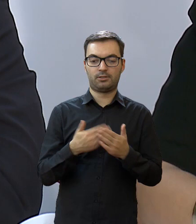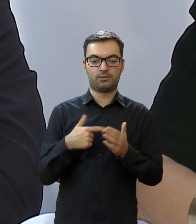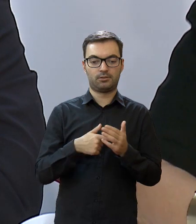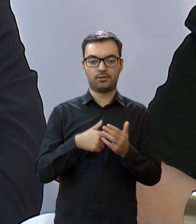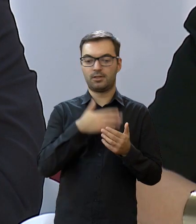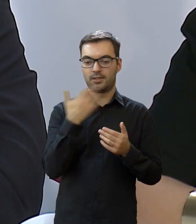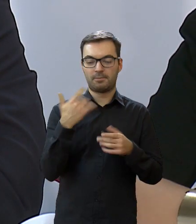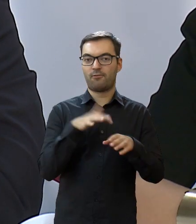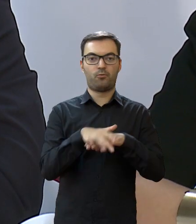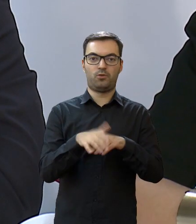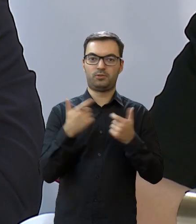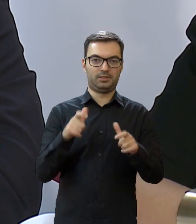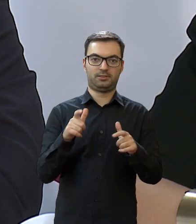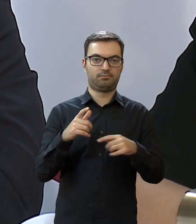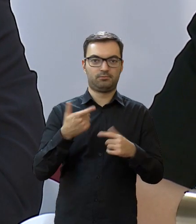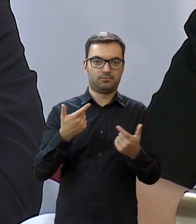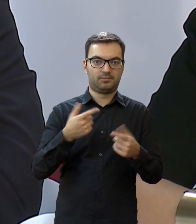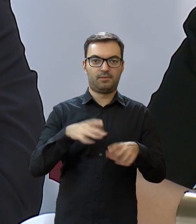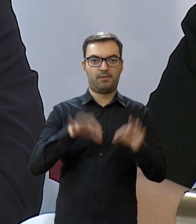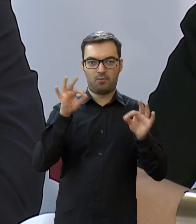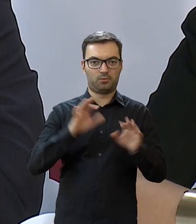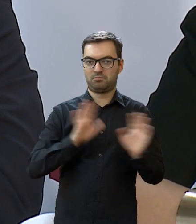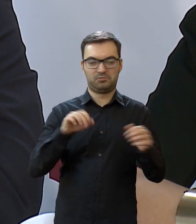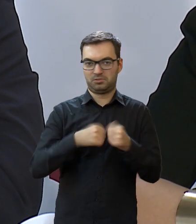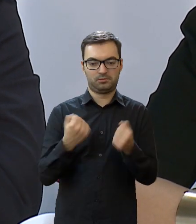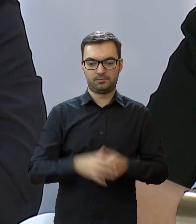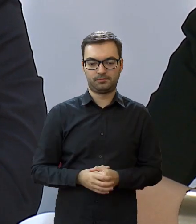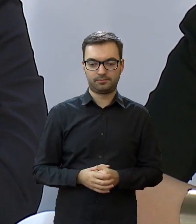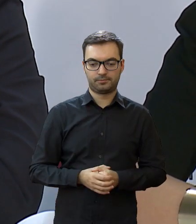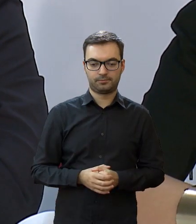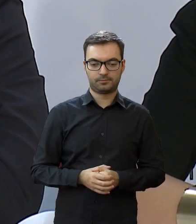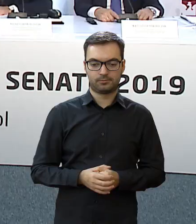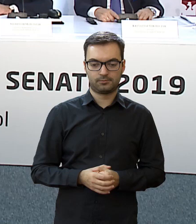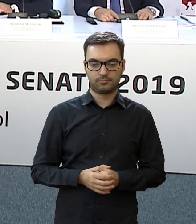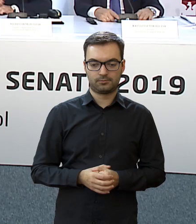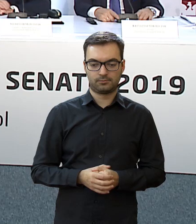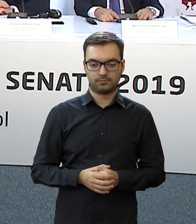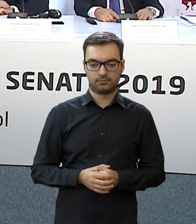żadnego removed from his wpływu position, na and przebieg therefore samych this did not influence the wyborów. voting process.